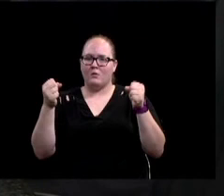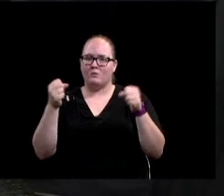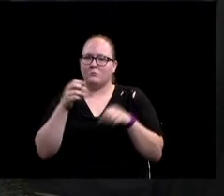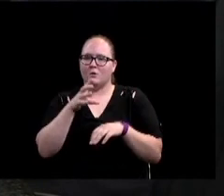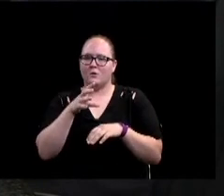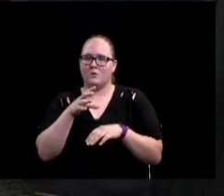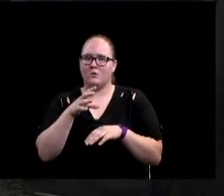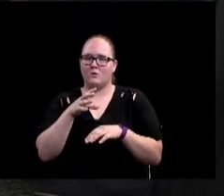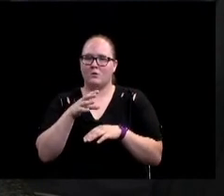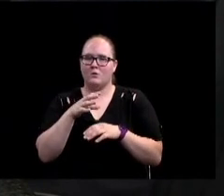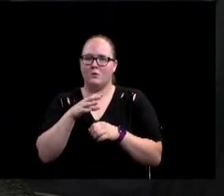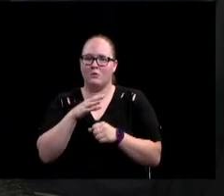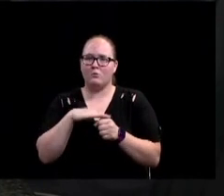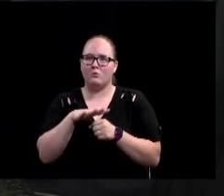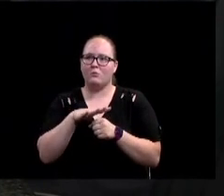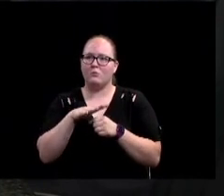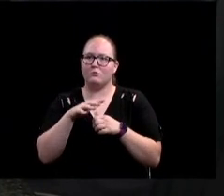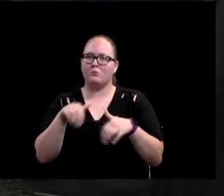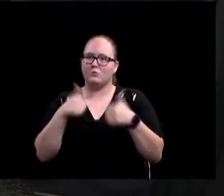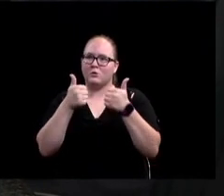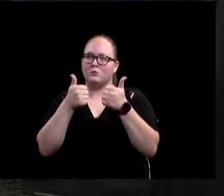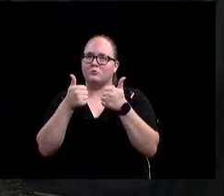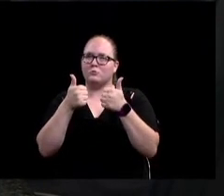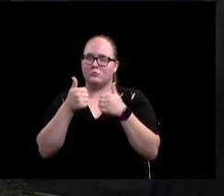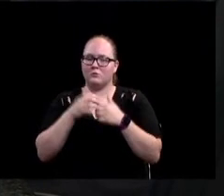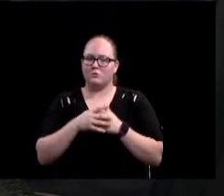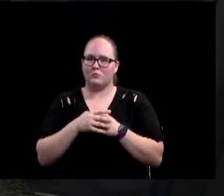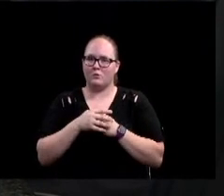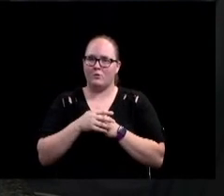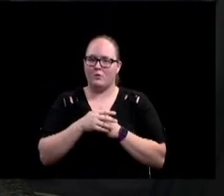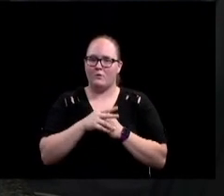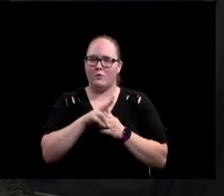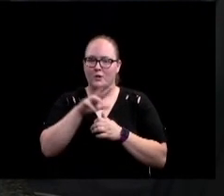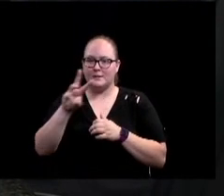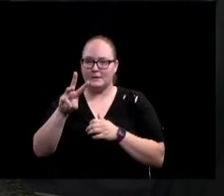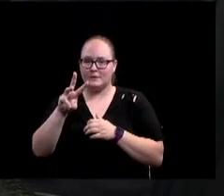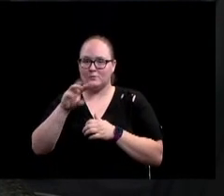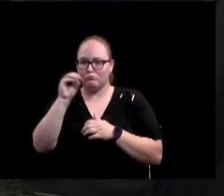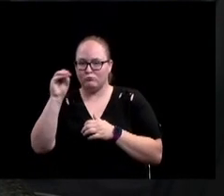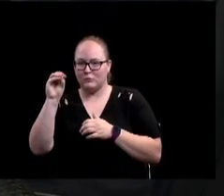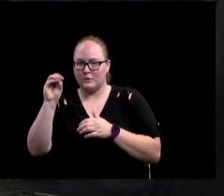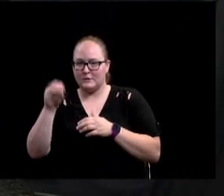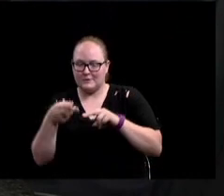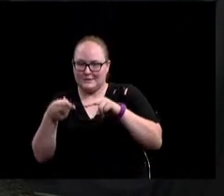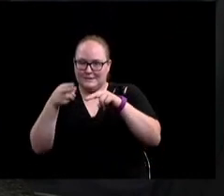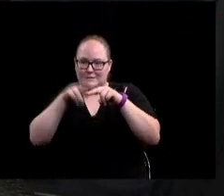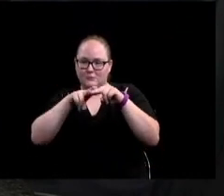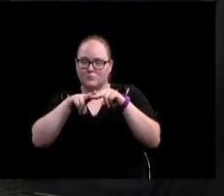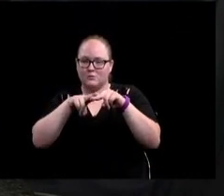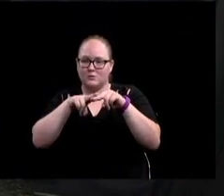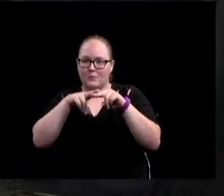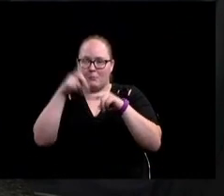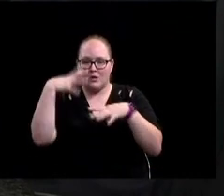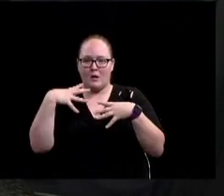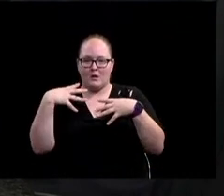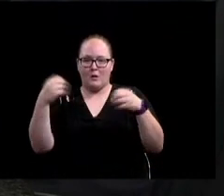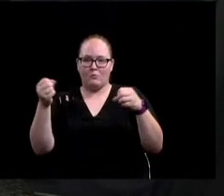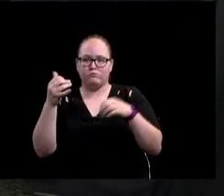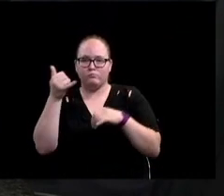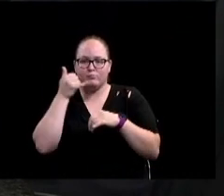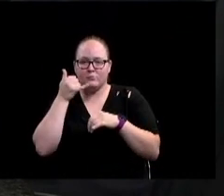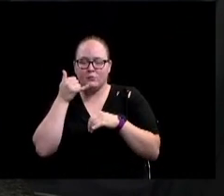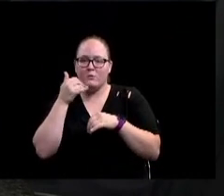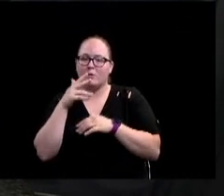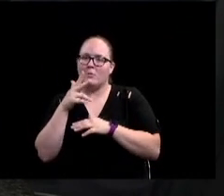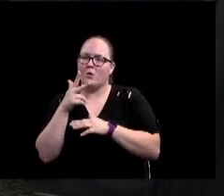we had a 36% increase in the last year of mental health calls, but we get about 3 to 4 mental health calls a day